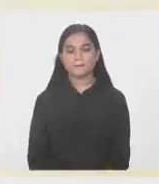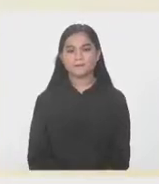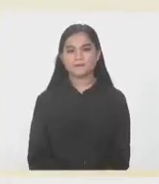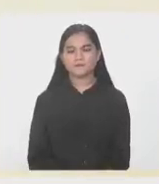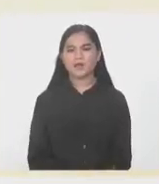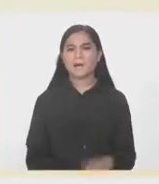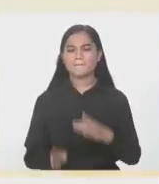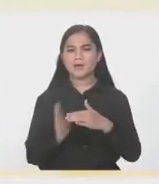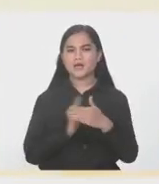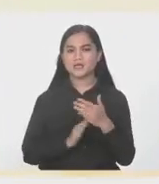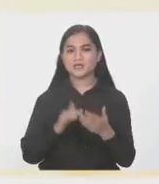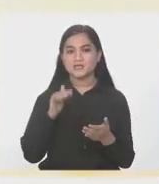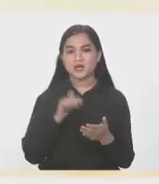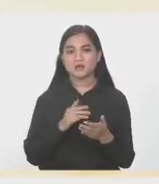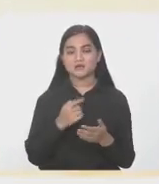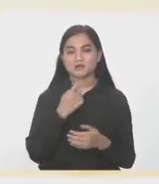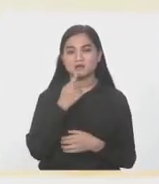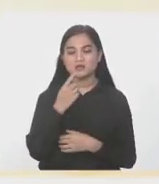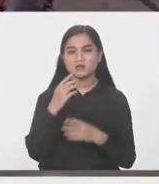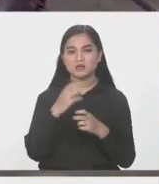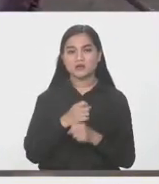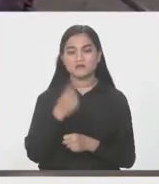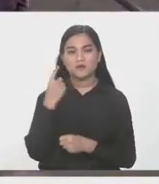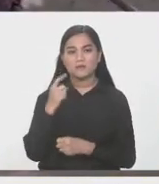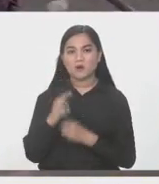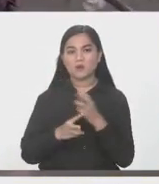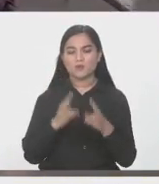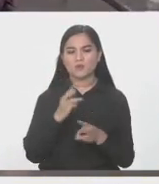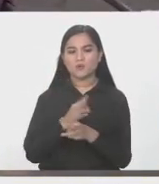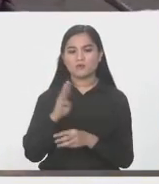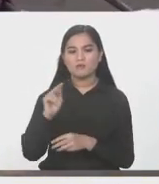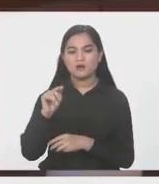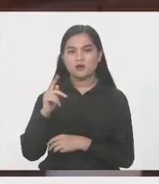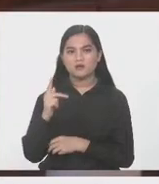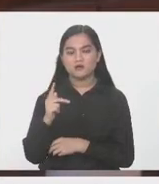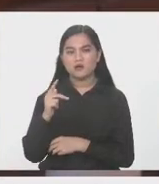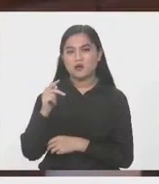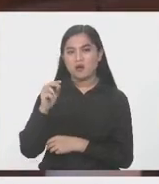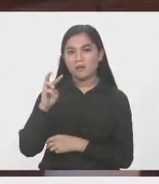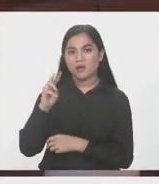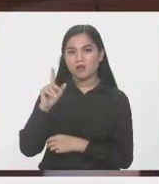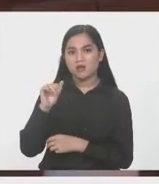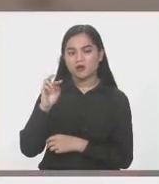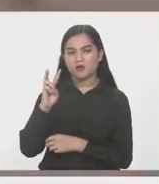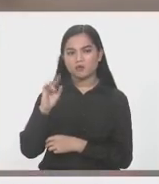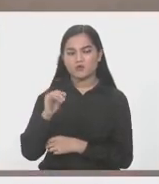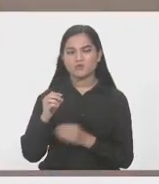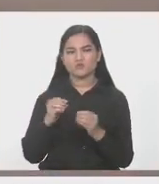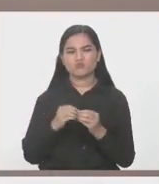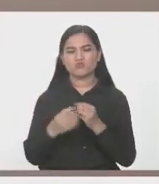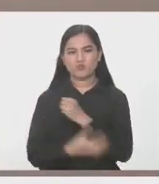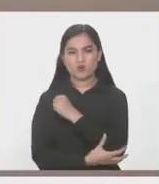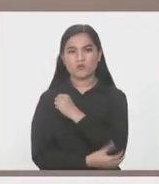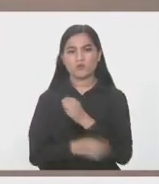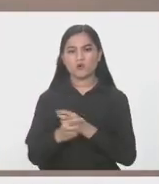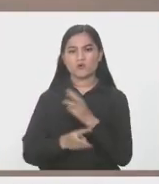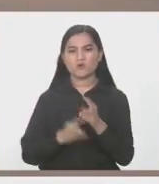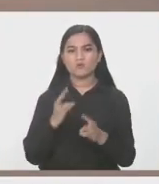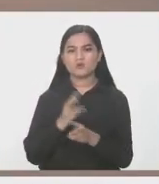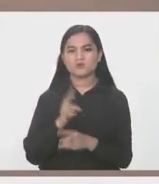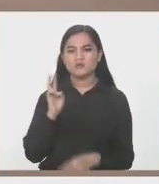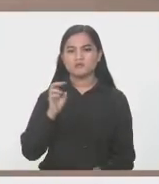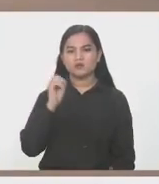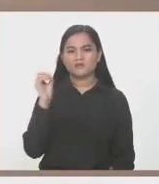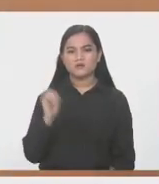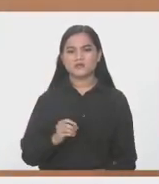According to studies conducted by the World Bank, Malawi is the fourth poorest country in the world, with 70% of its people